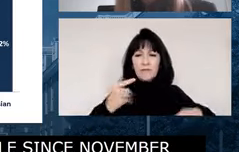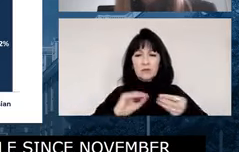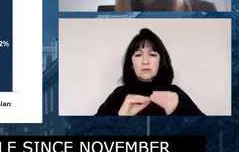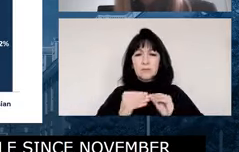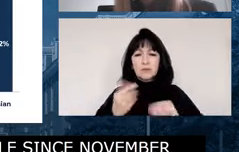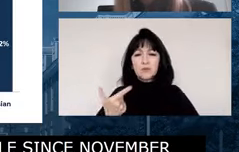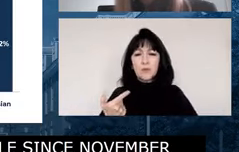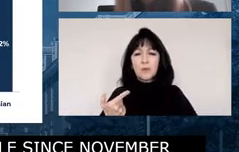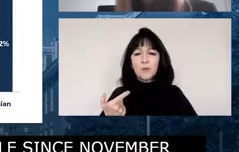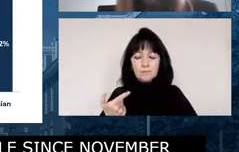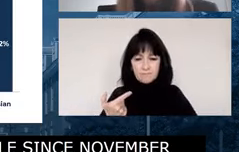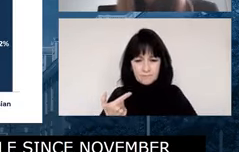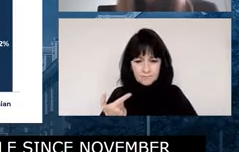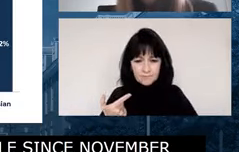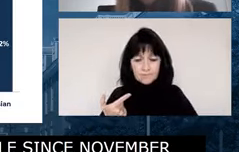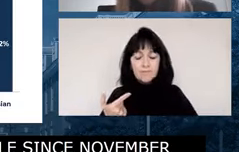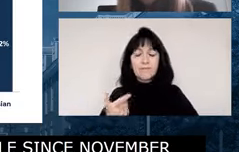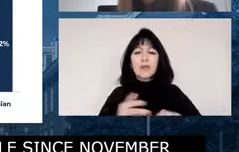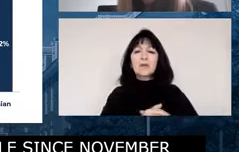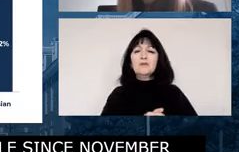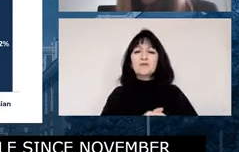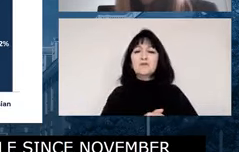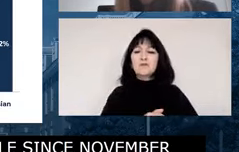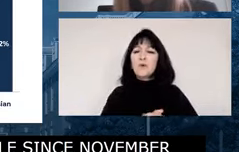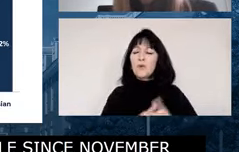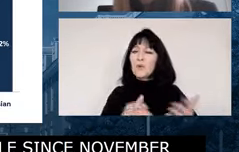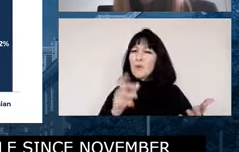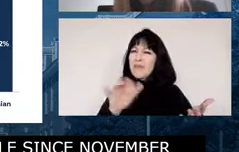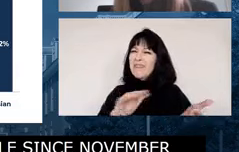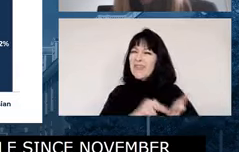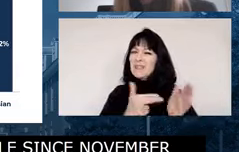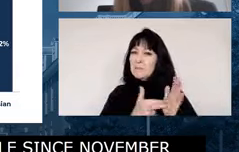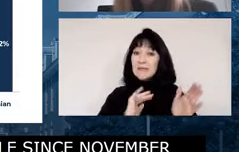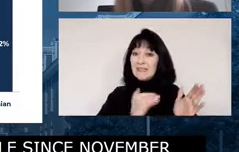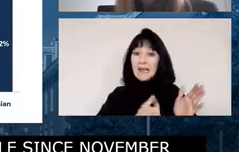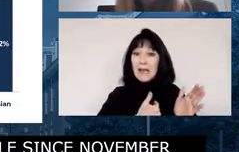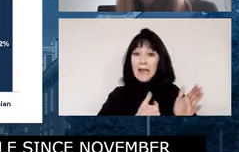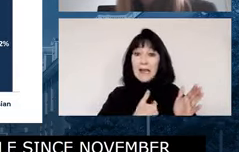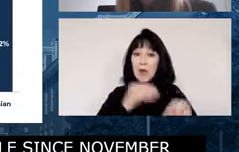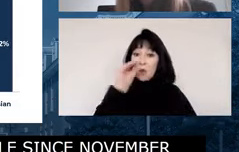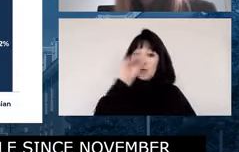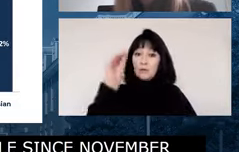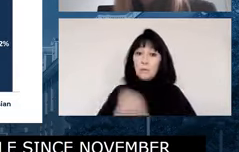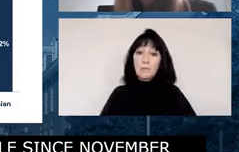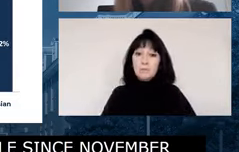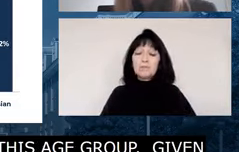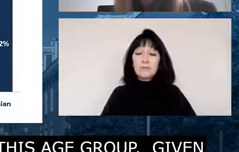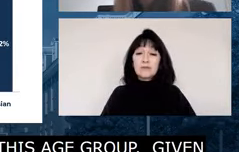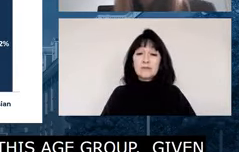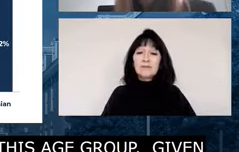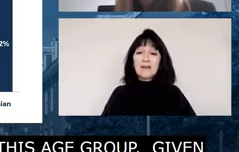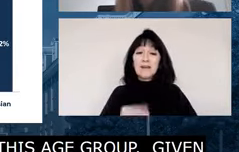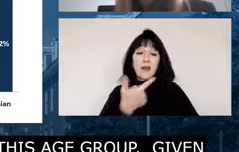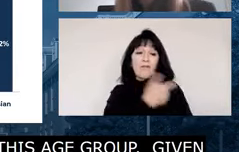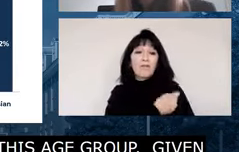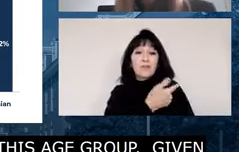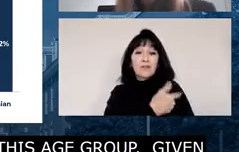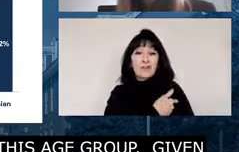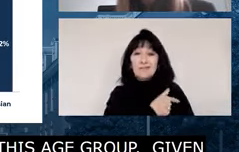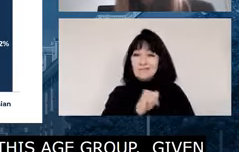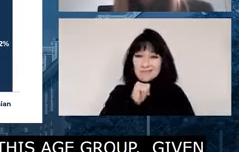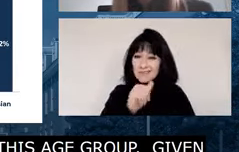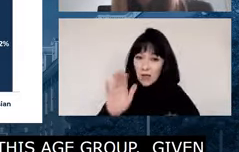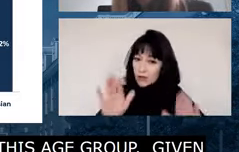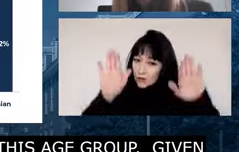fully vaccinated. So given these low vaccination rates in this age group, as Omicron began to sweep the state, it's